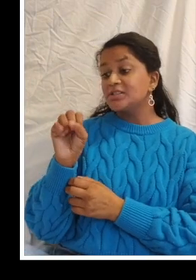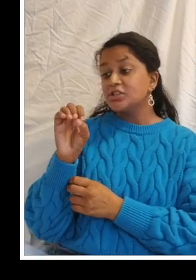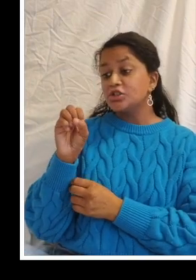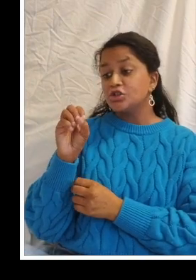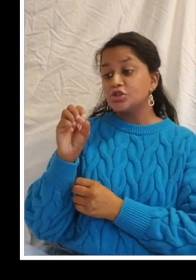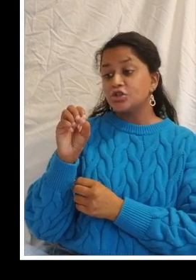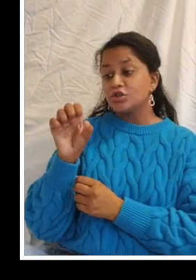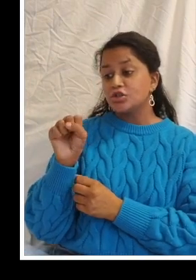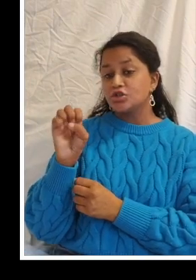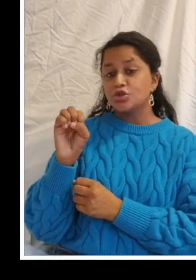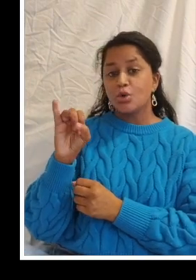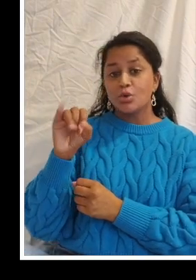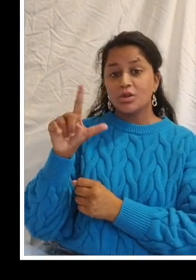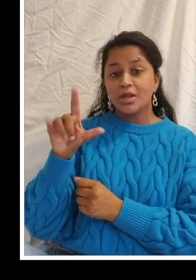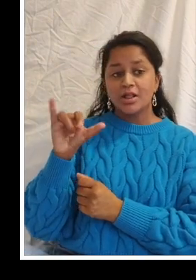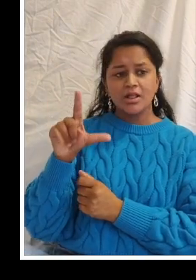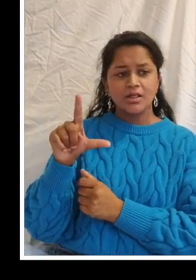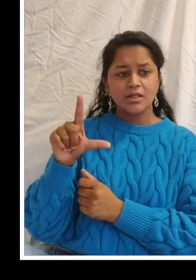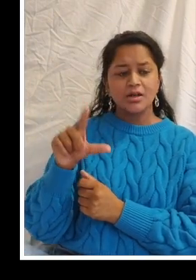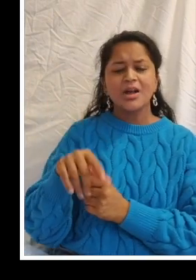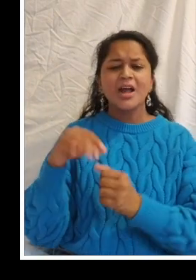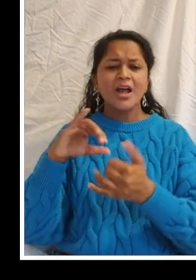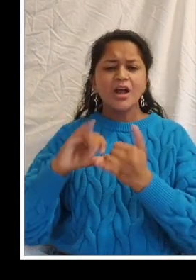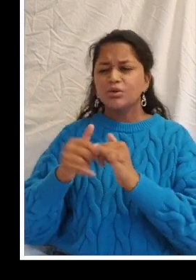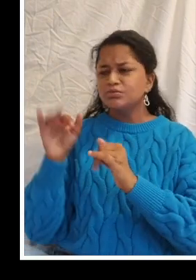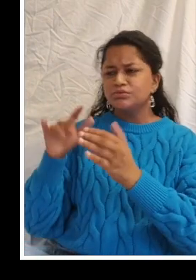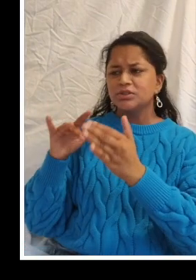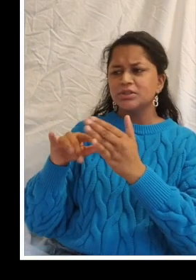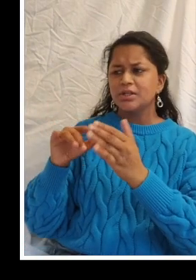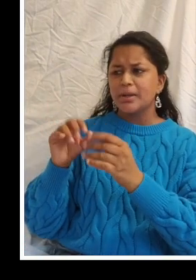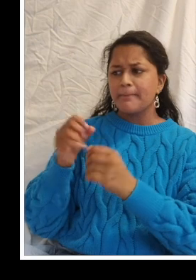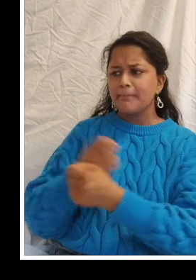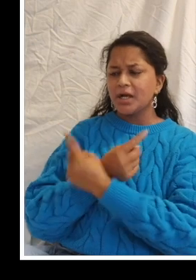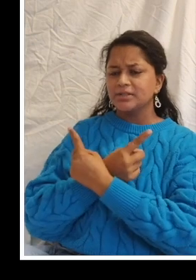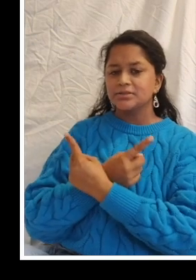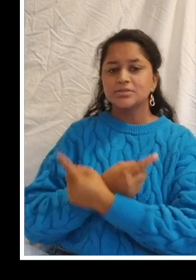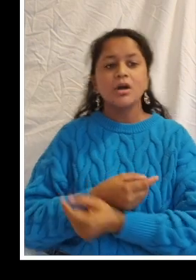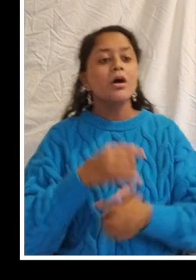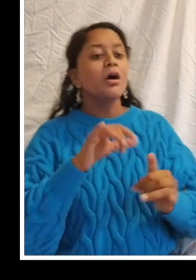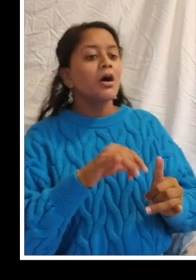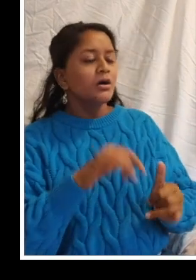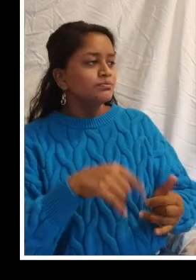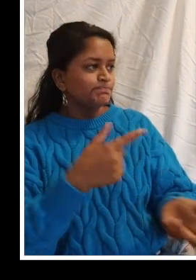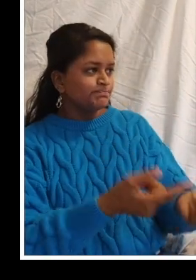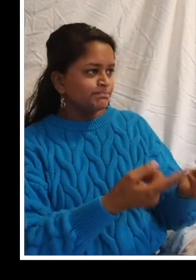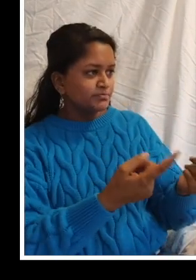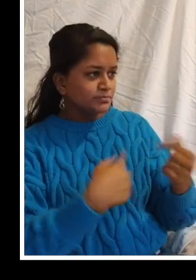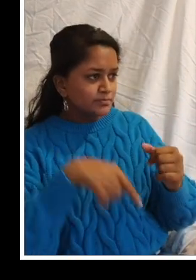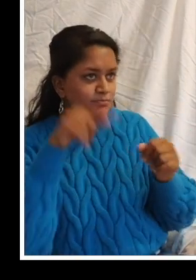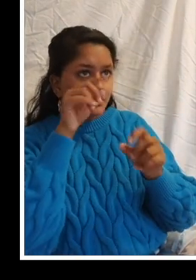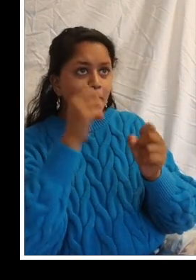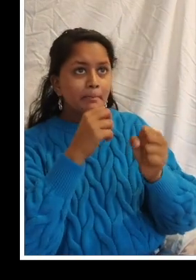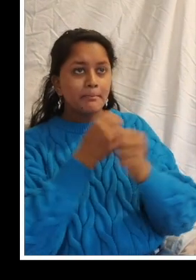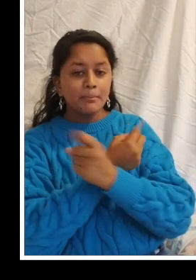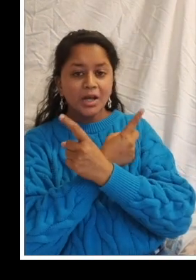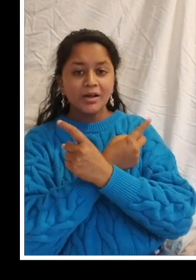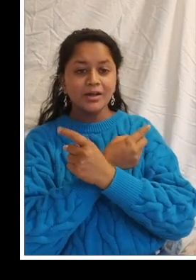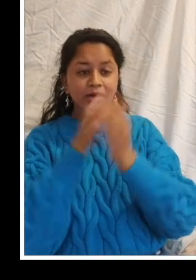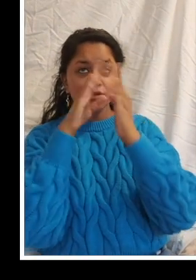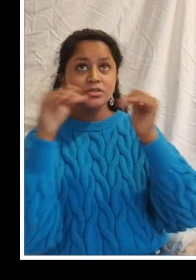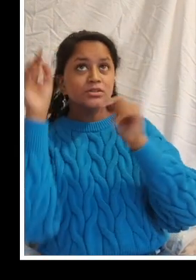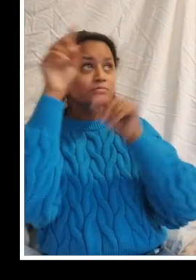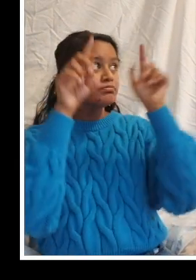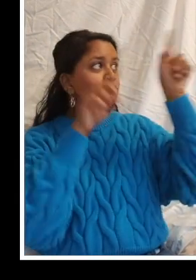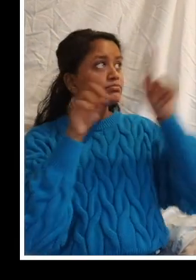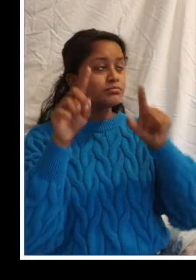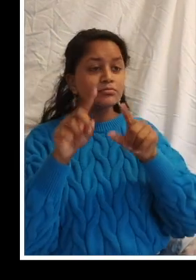Lay, how do you study the bats? So every night around this time, 6:45, we come out to the bat houses